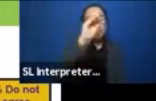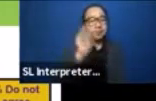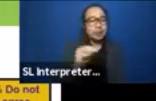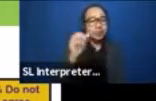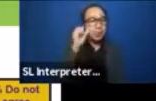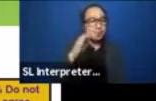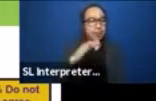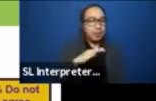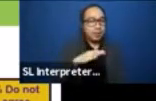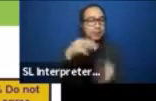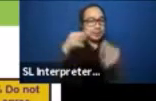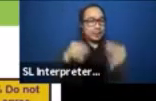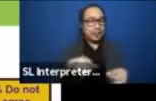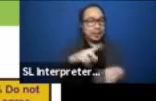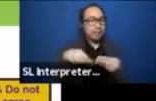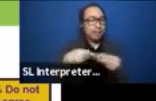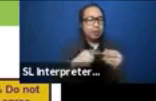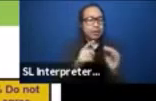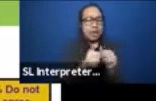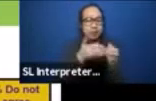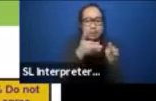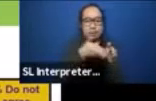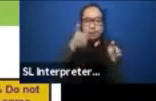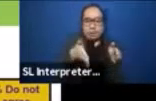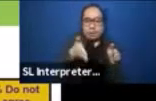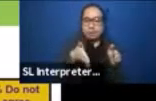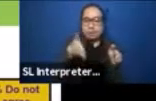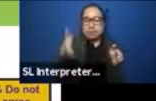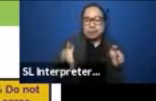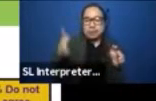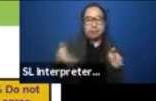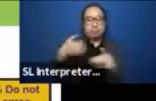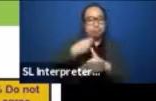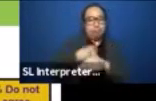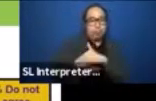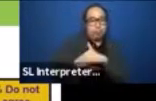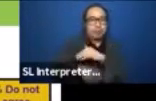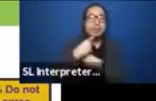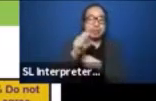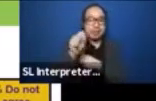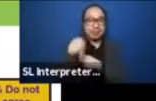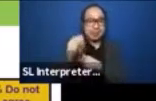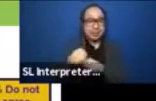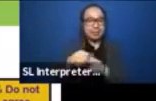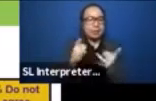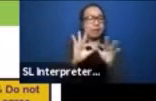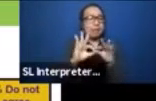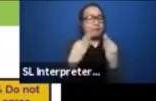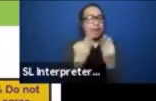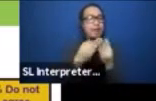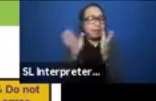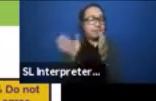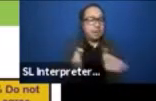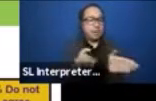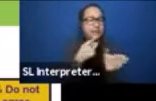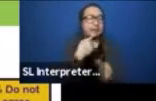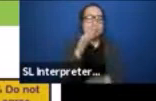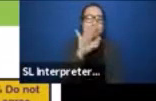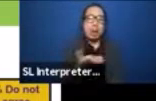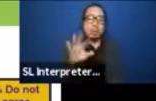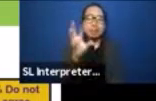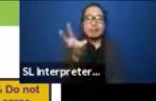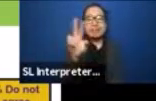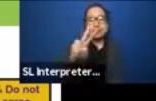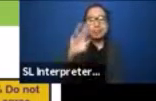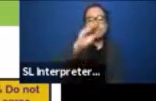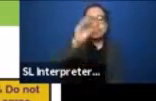And likewise, about the decision about the family planning methods, around 62% of women said they should be doing